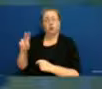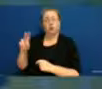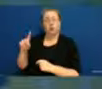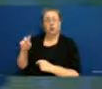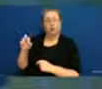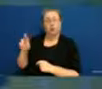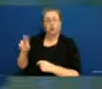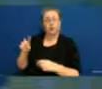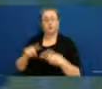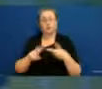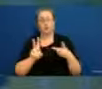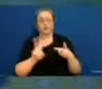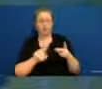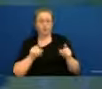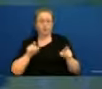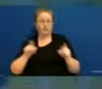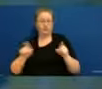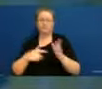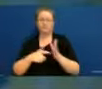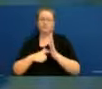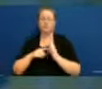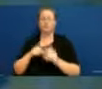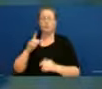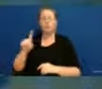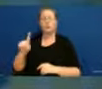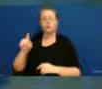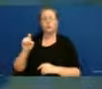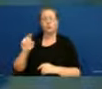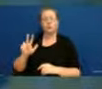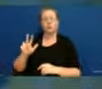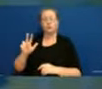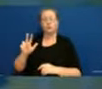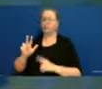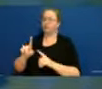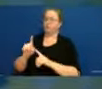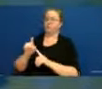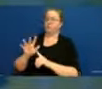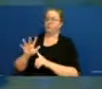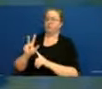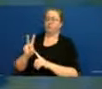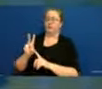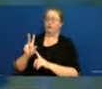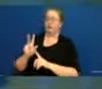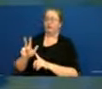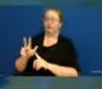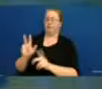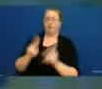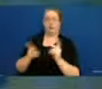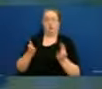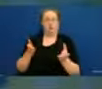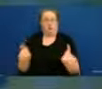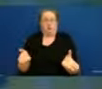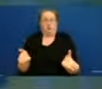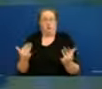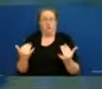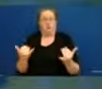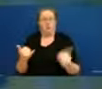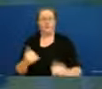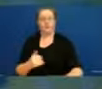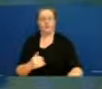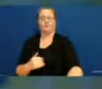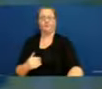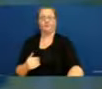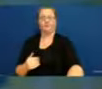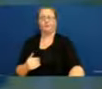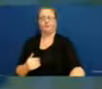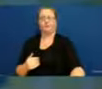in the Fraser Health and Vancouver Coastal Health Authorities, where 153 of the 155 hospitalized people are. And the